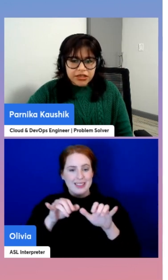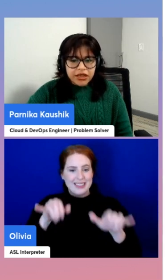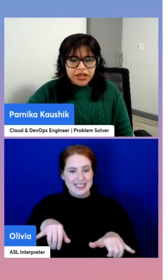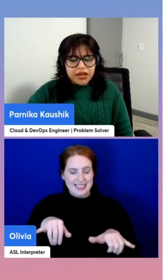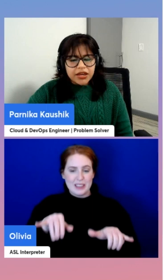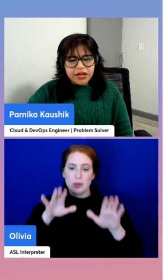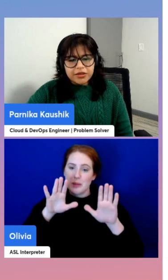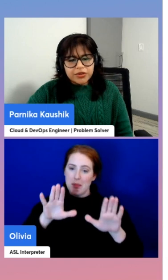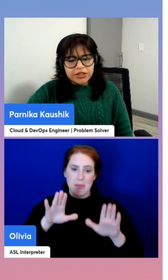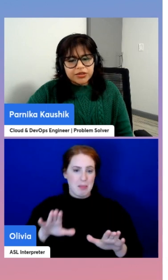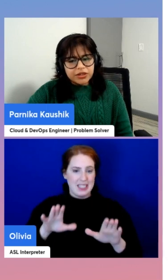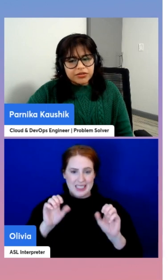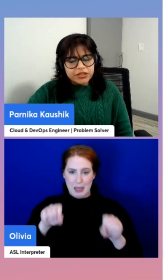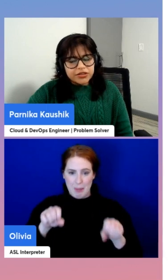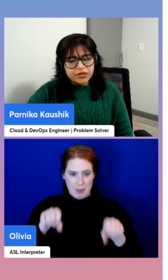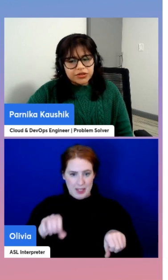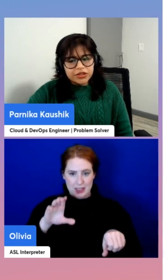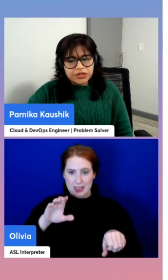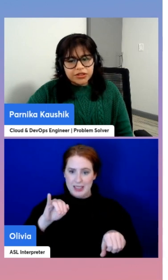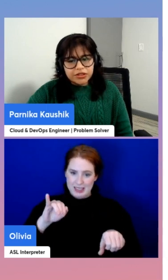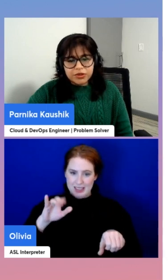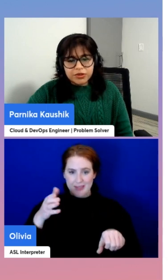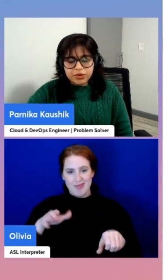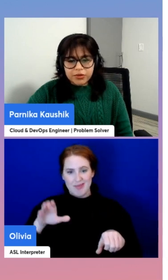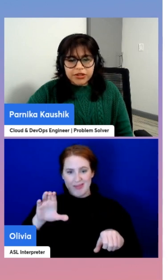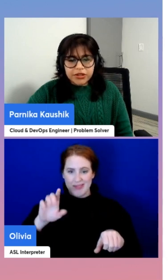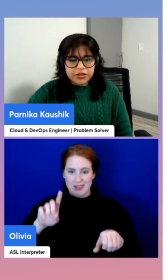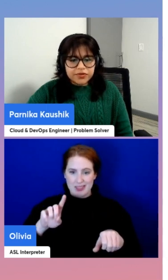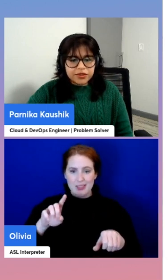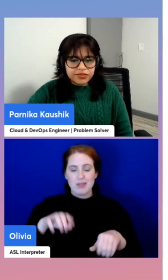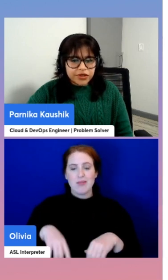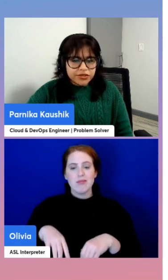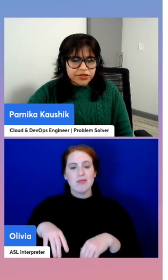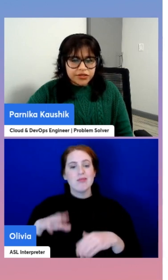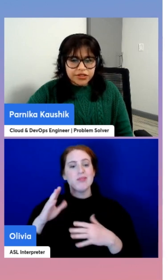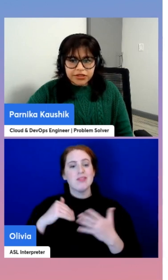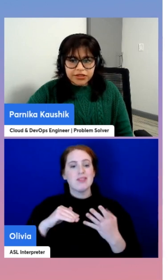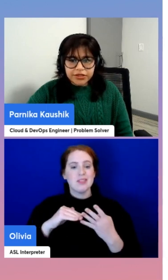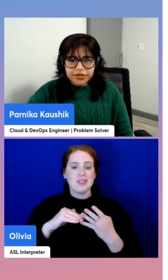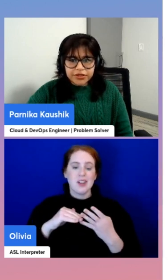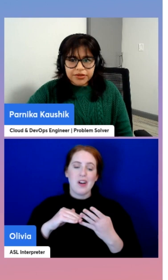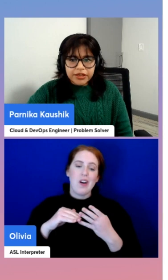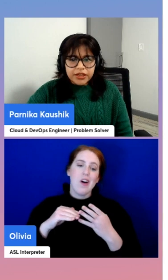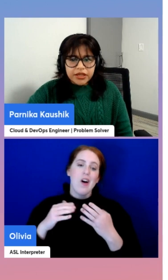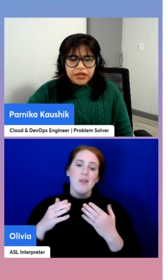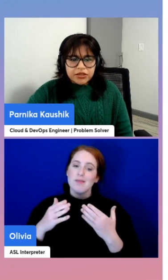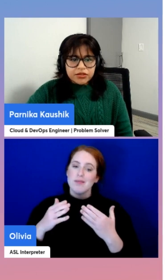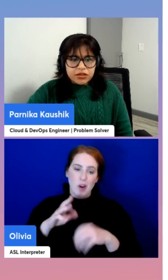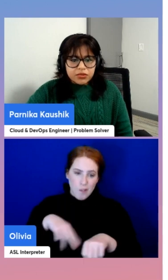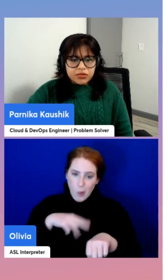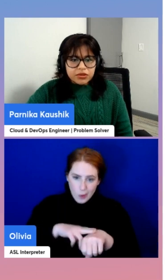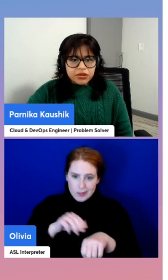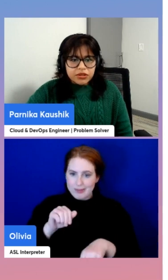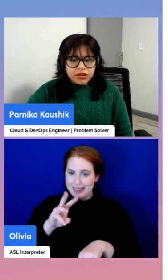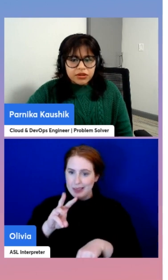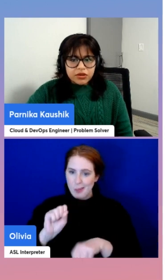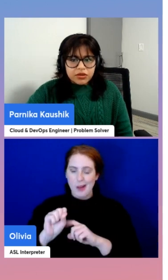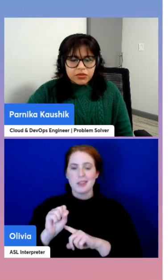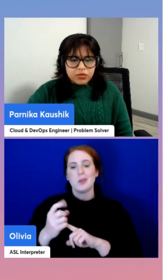capabilities. And AWS, well, needs no introduction. It's one of the most popular cloud service providers that there exist.